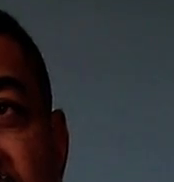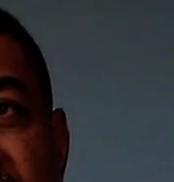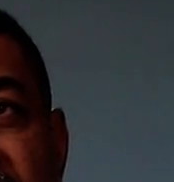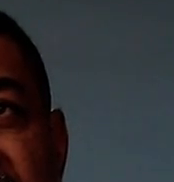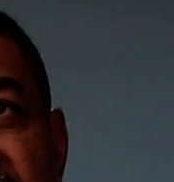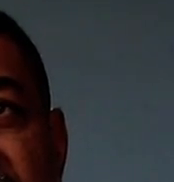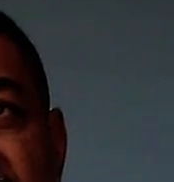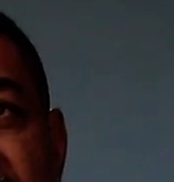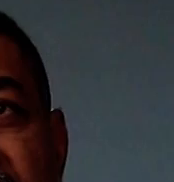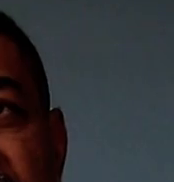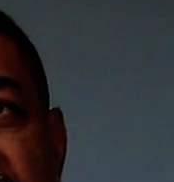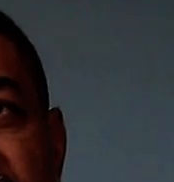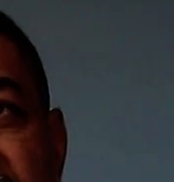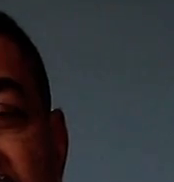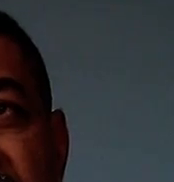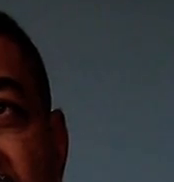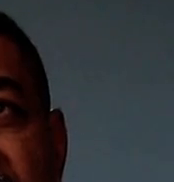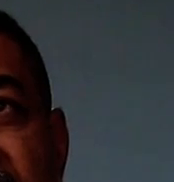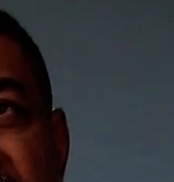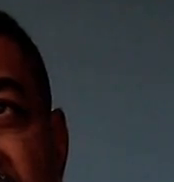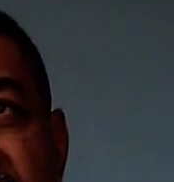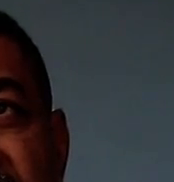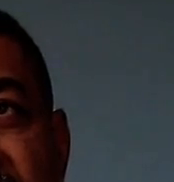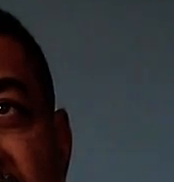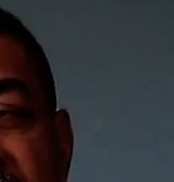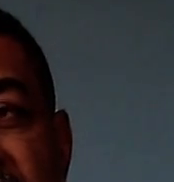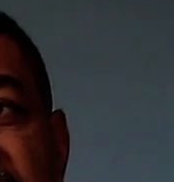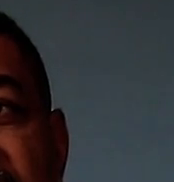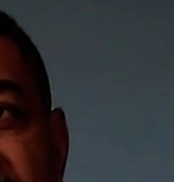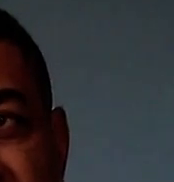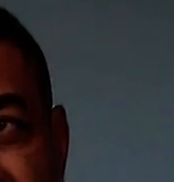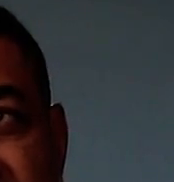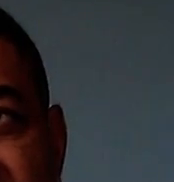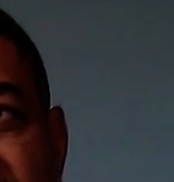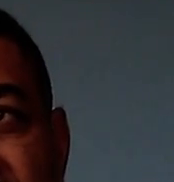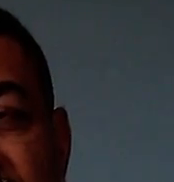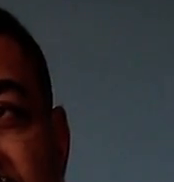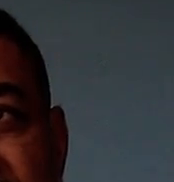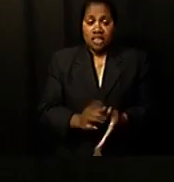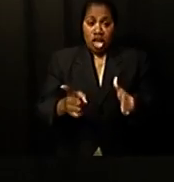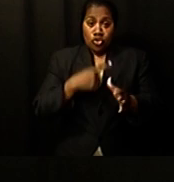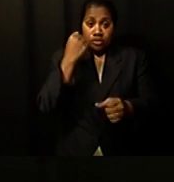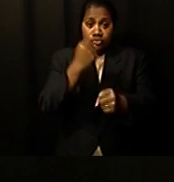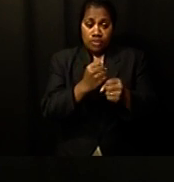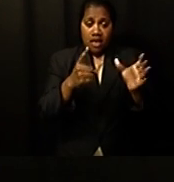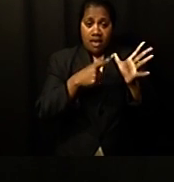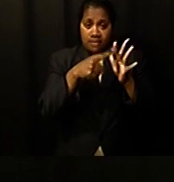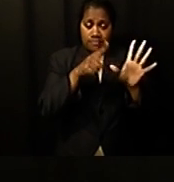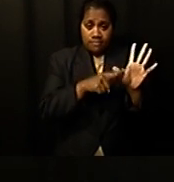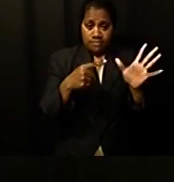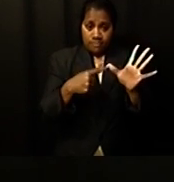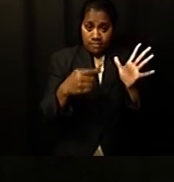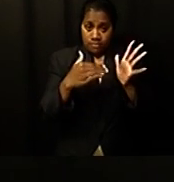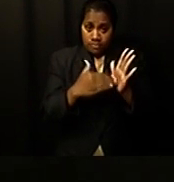keep to the agreements and the initial agenda that was actually agreed upon. The Attorney